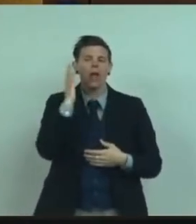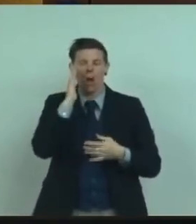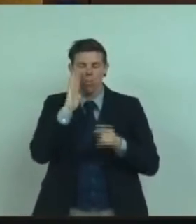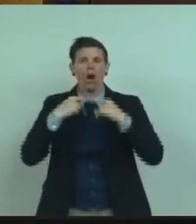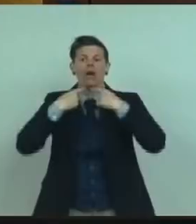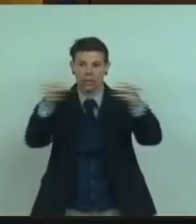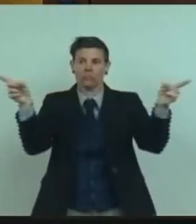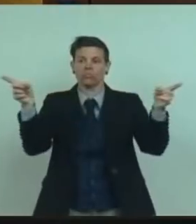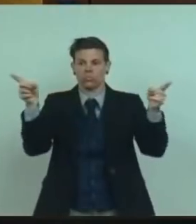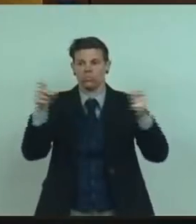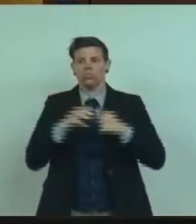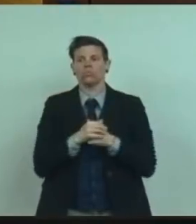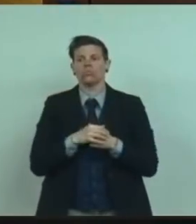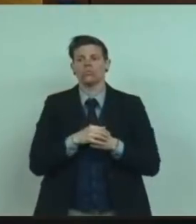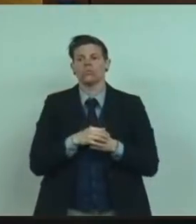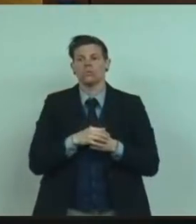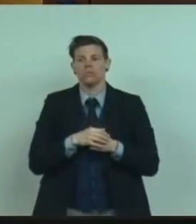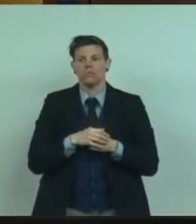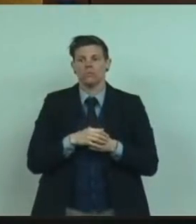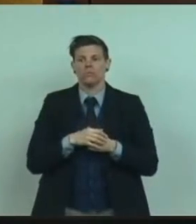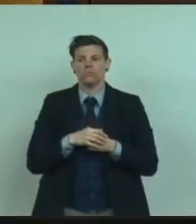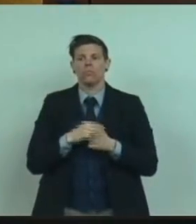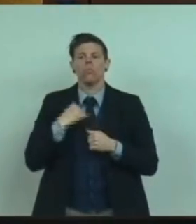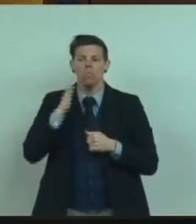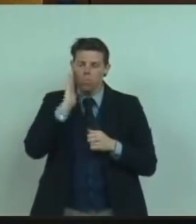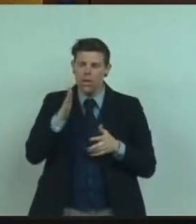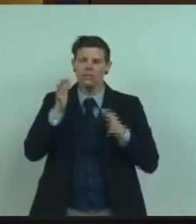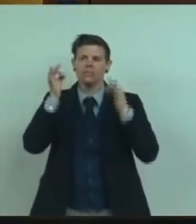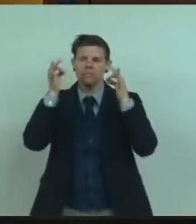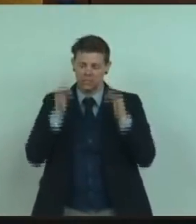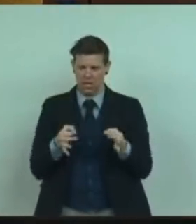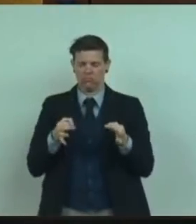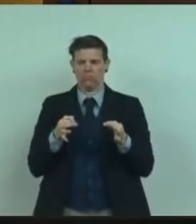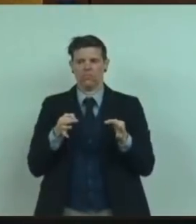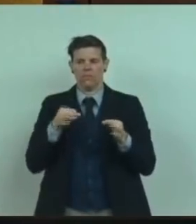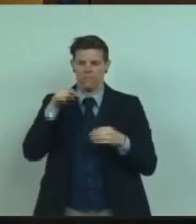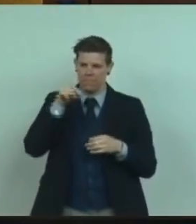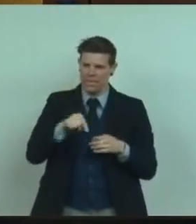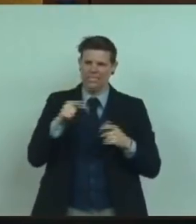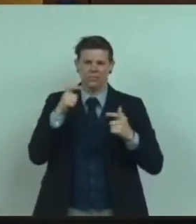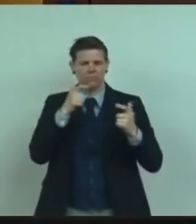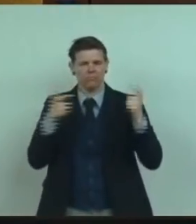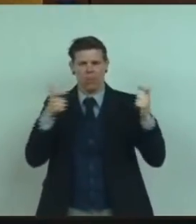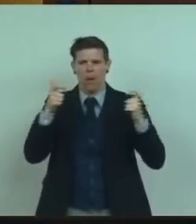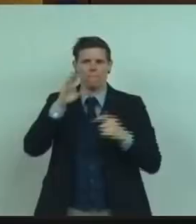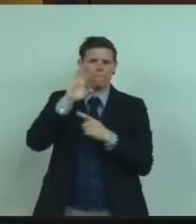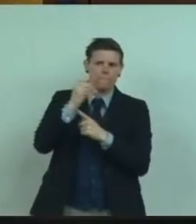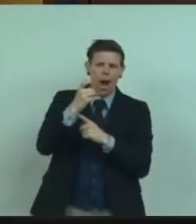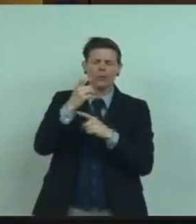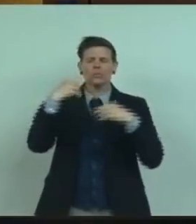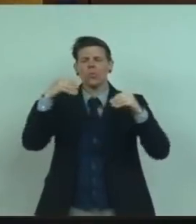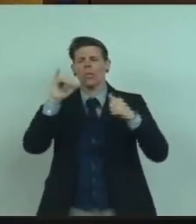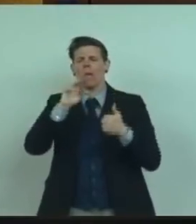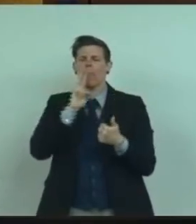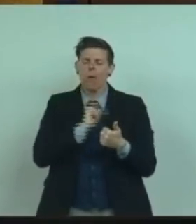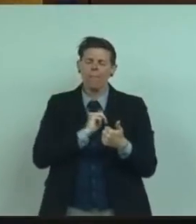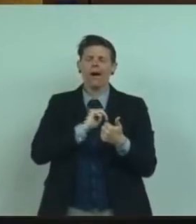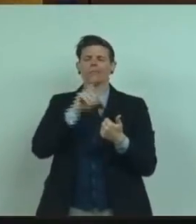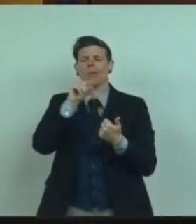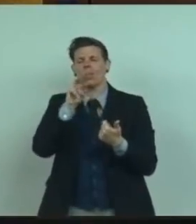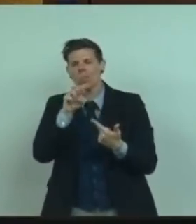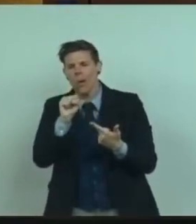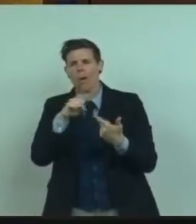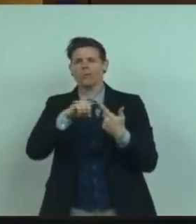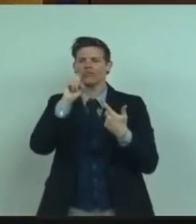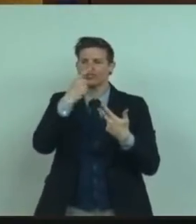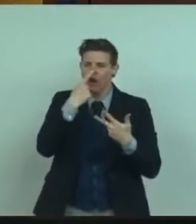you can only have this many employees and you can only have this percentage in the store